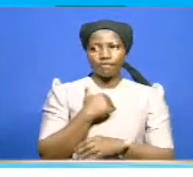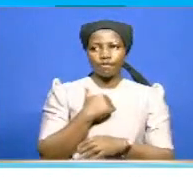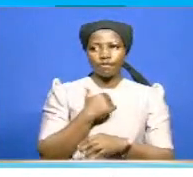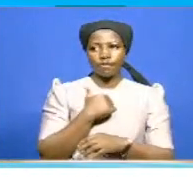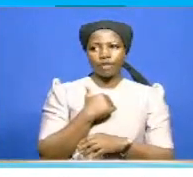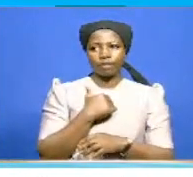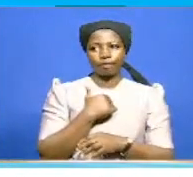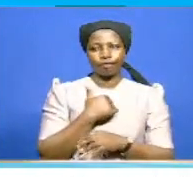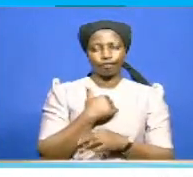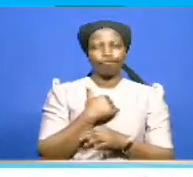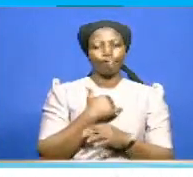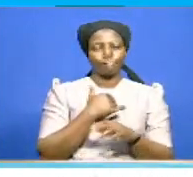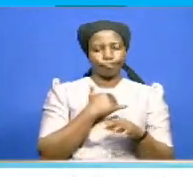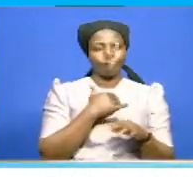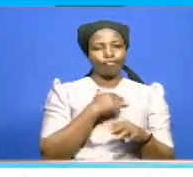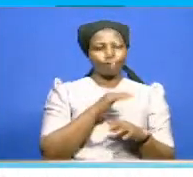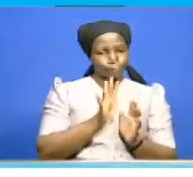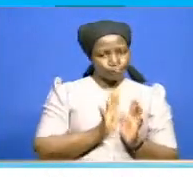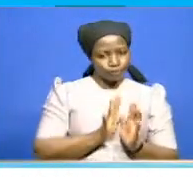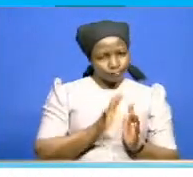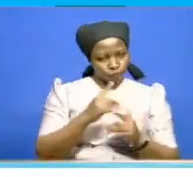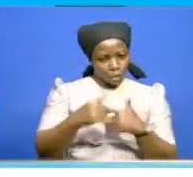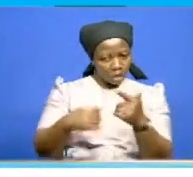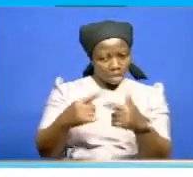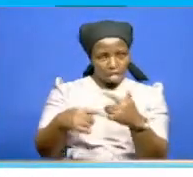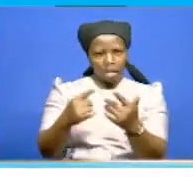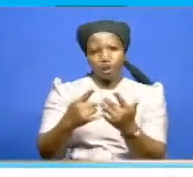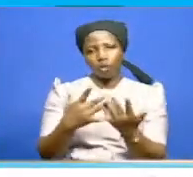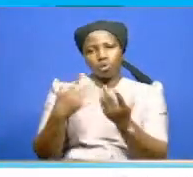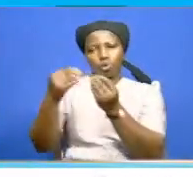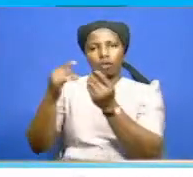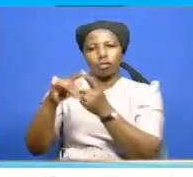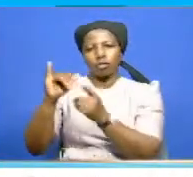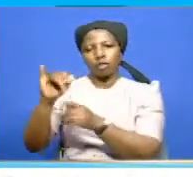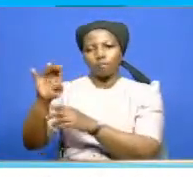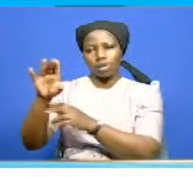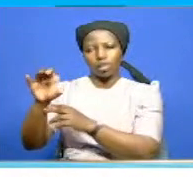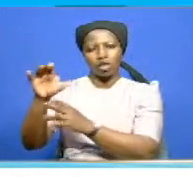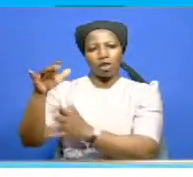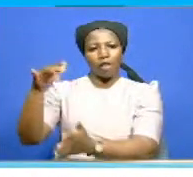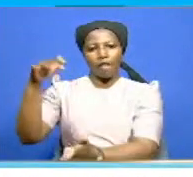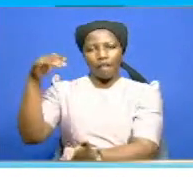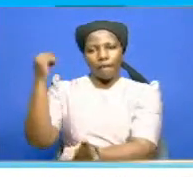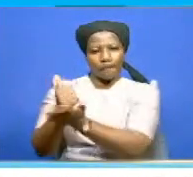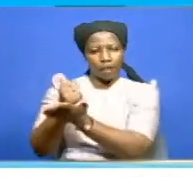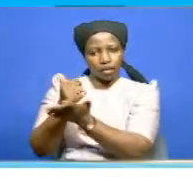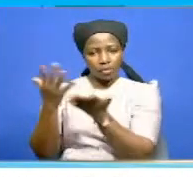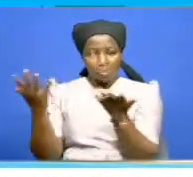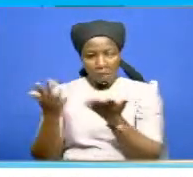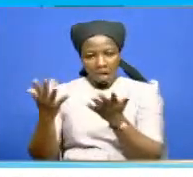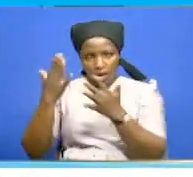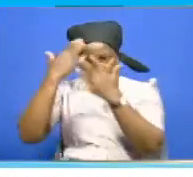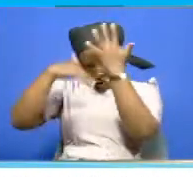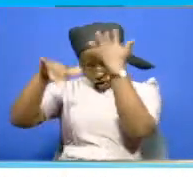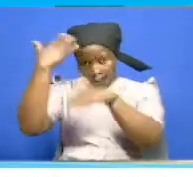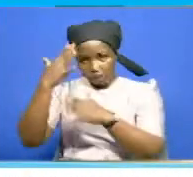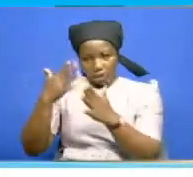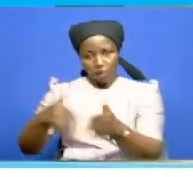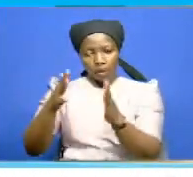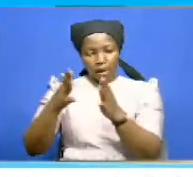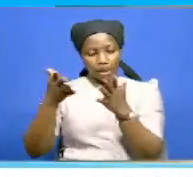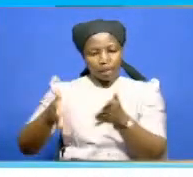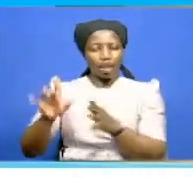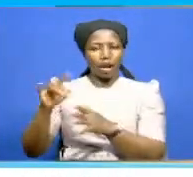has left the station. It is on way to IBC headquarters along University Way here